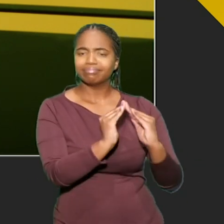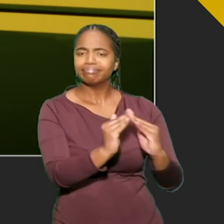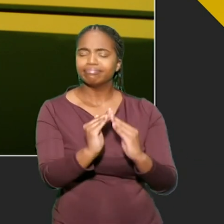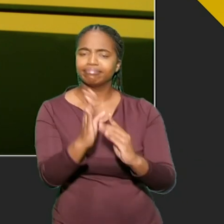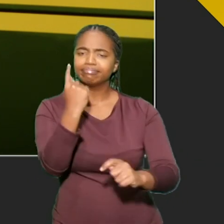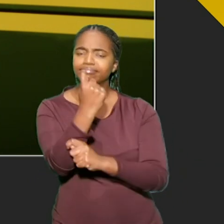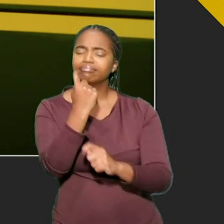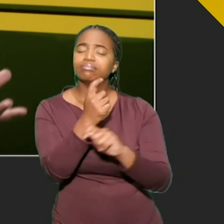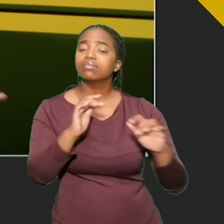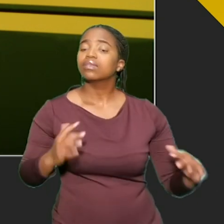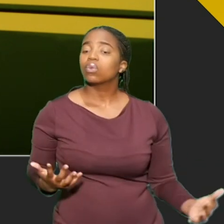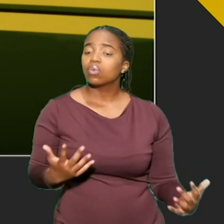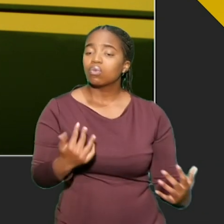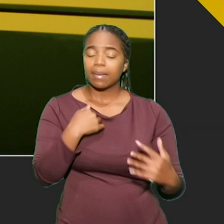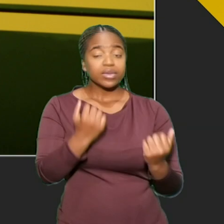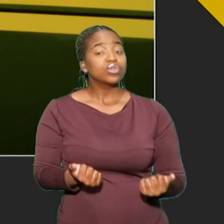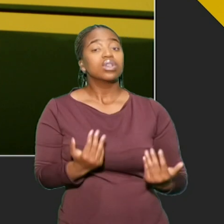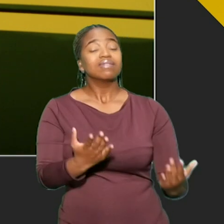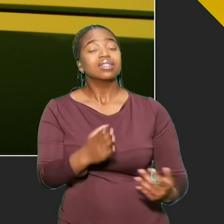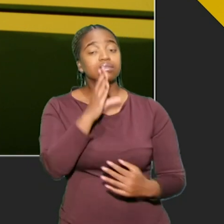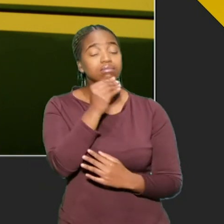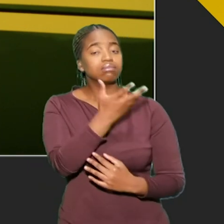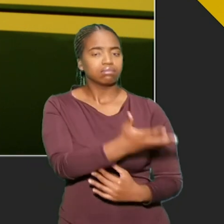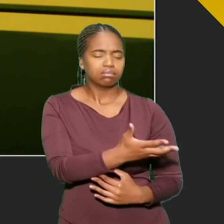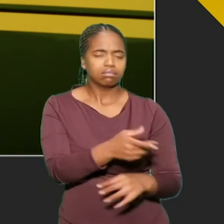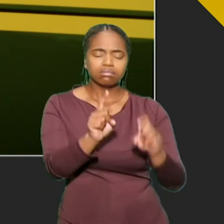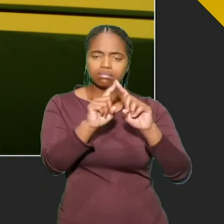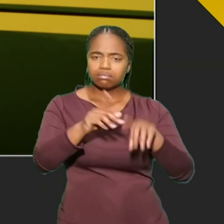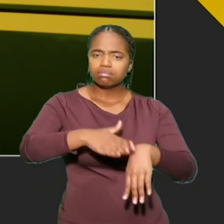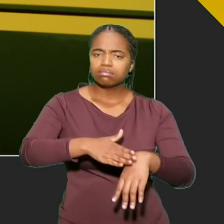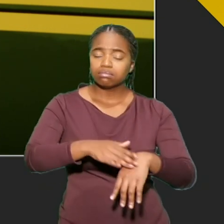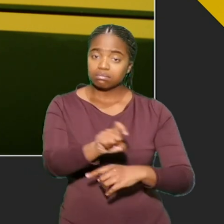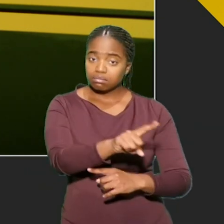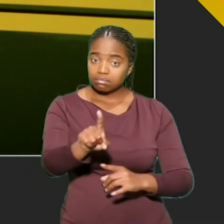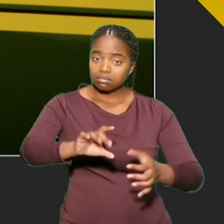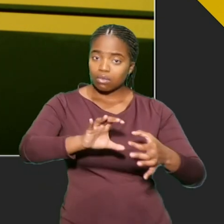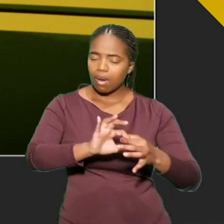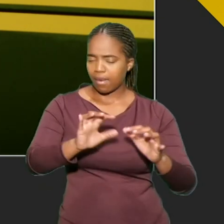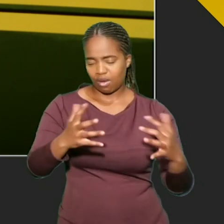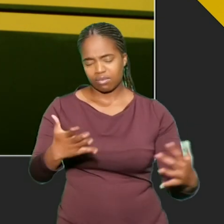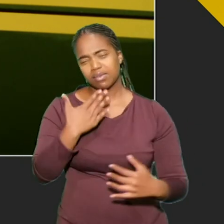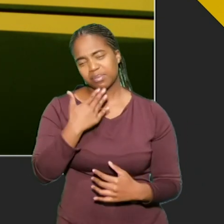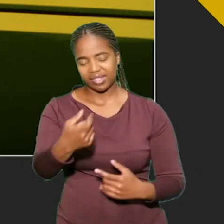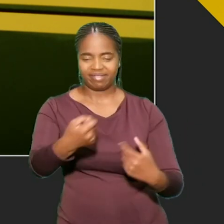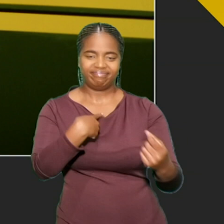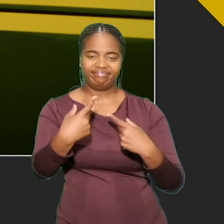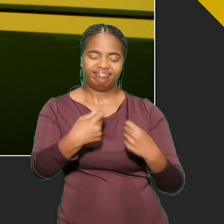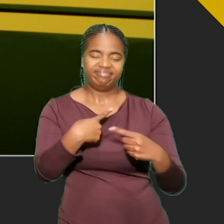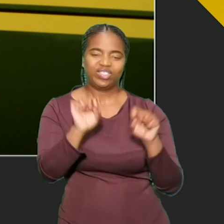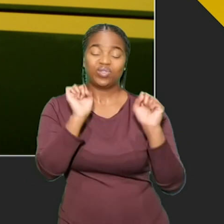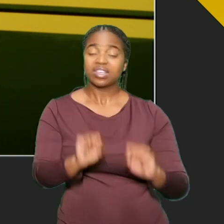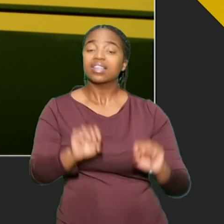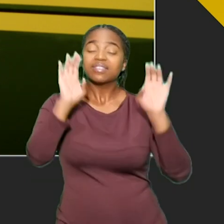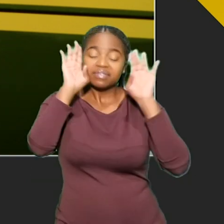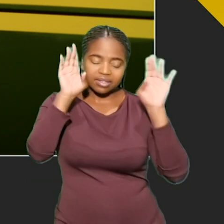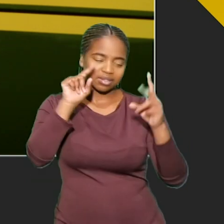does it impact the health services, as Nicolette mentioned? But also, how does it impact you and Otilekaya? Still go to 7 this is social media.